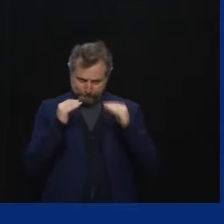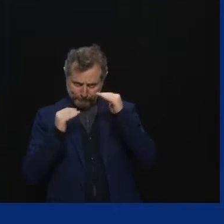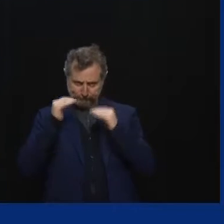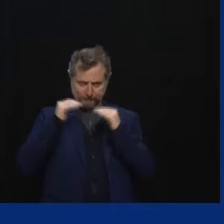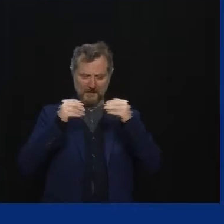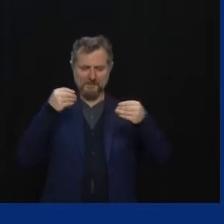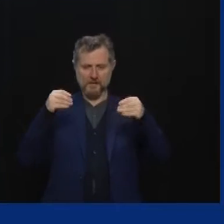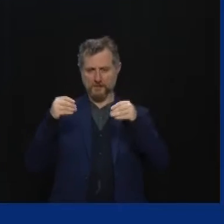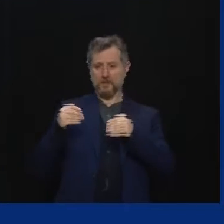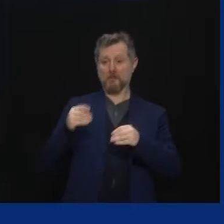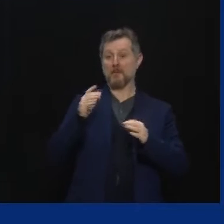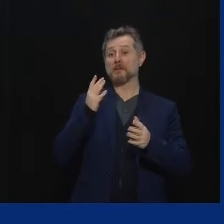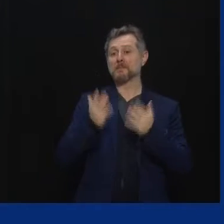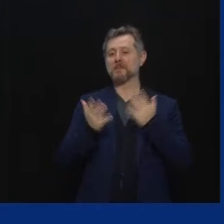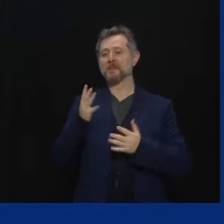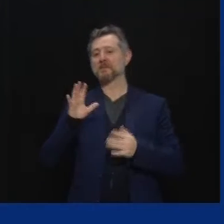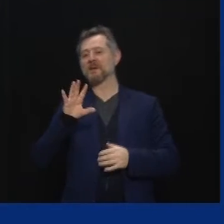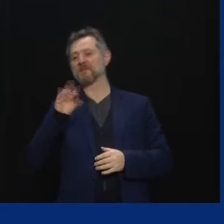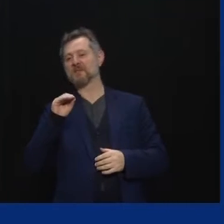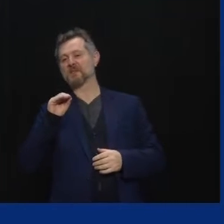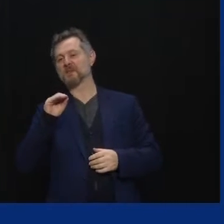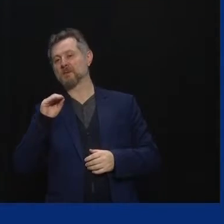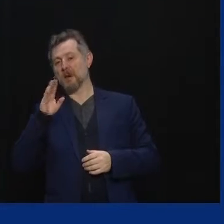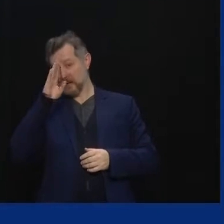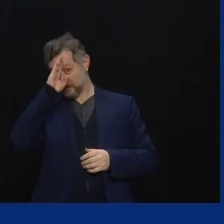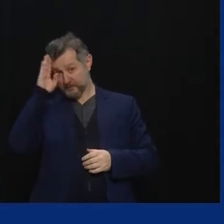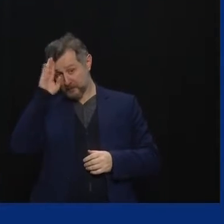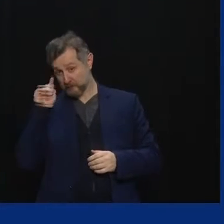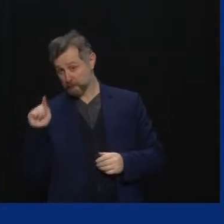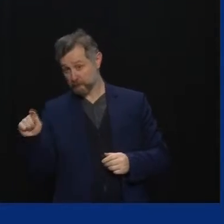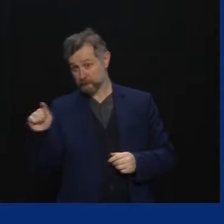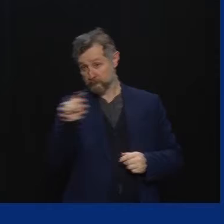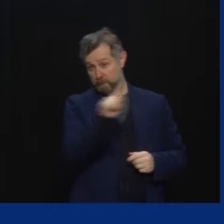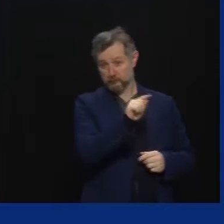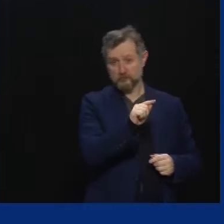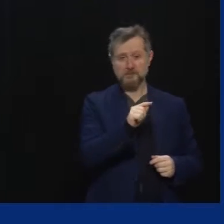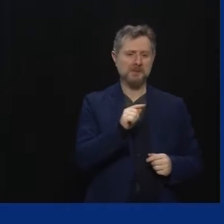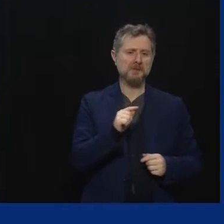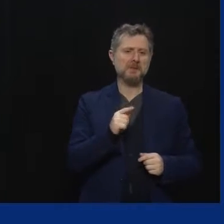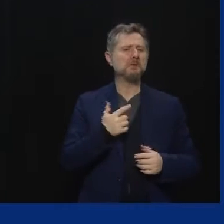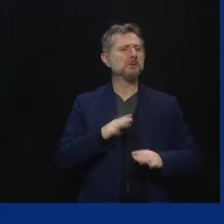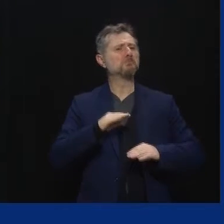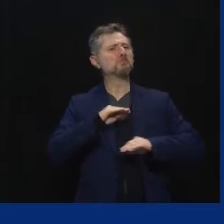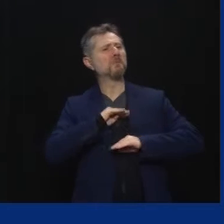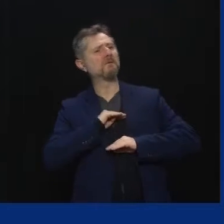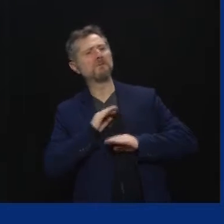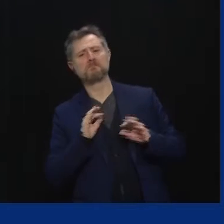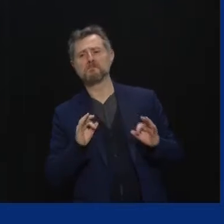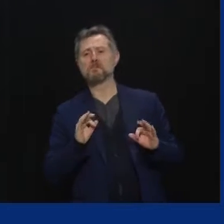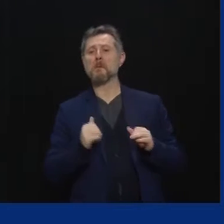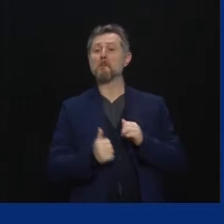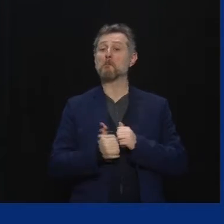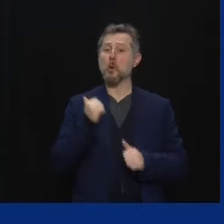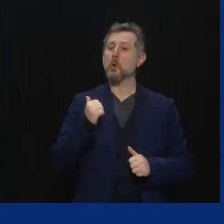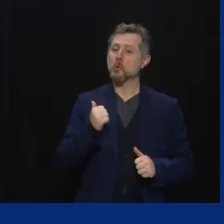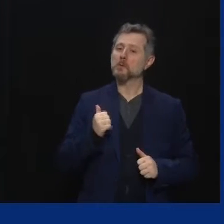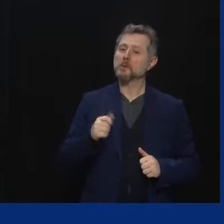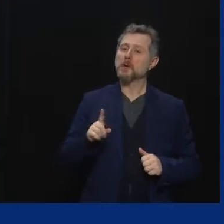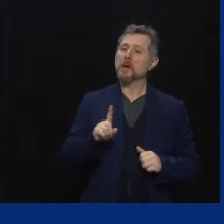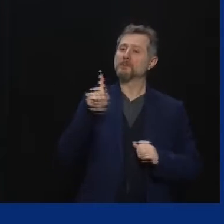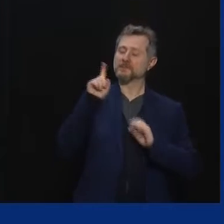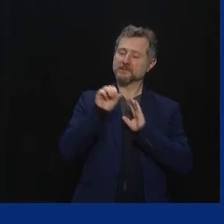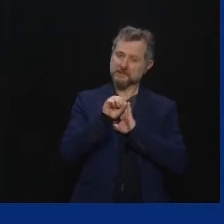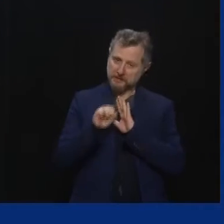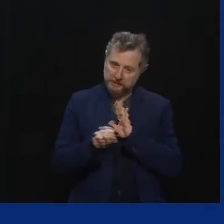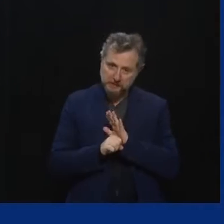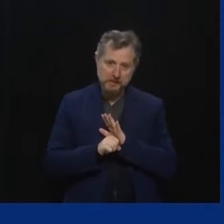that meet that criteria. Vast majority are upstate New York. We are responding with constant communication with the hospitals, the local